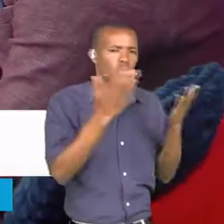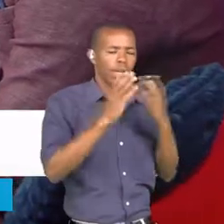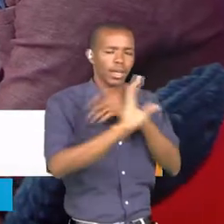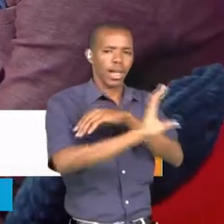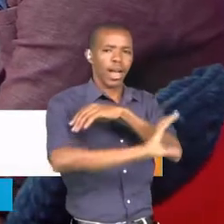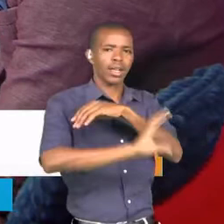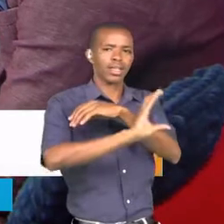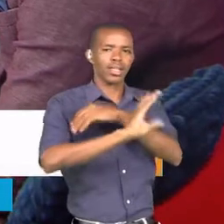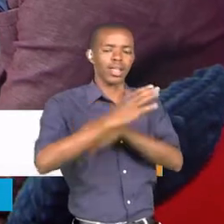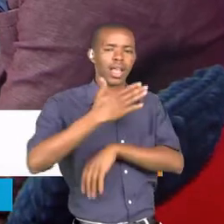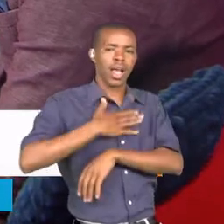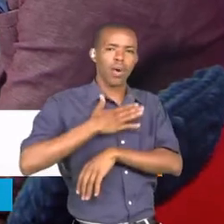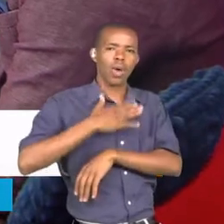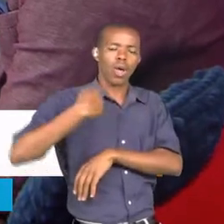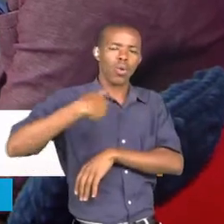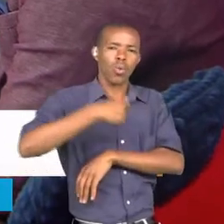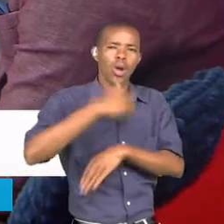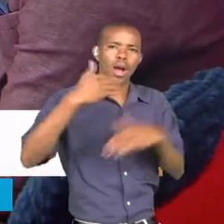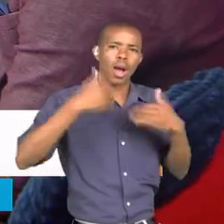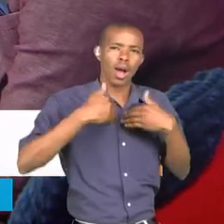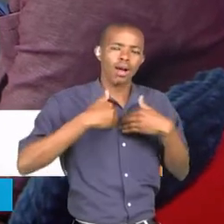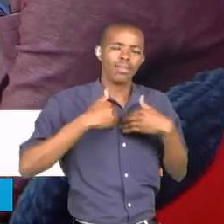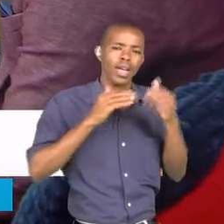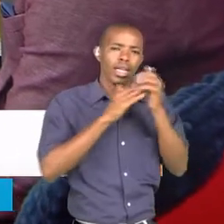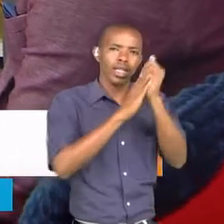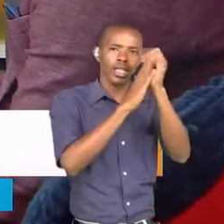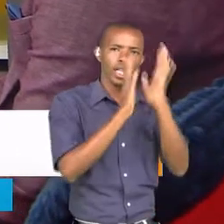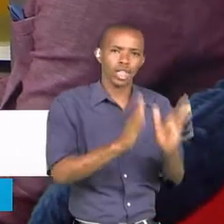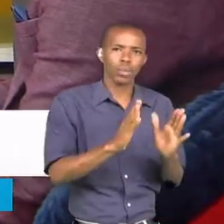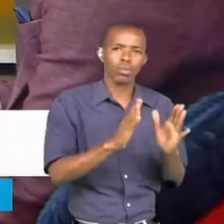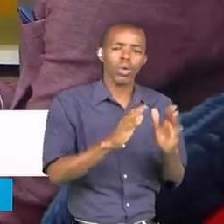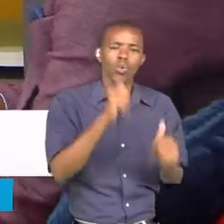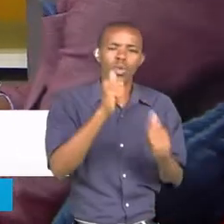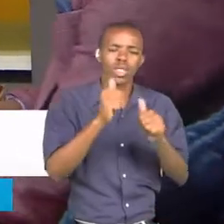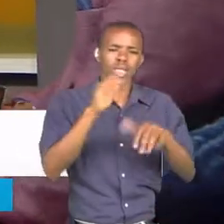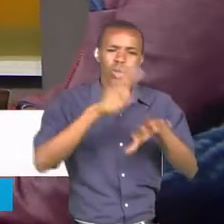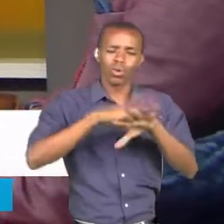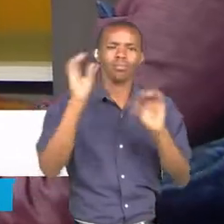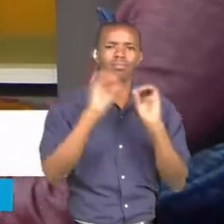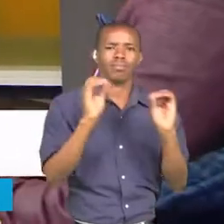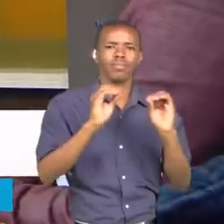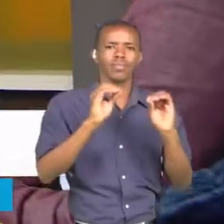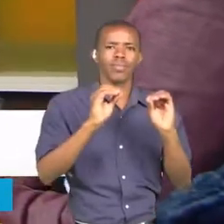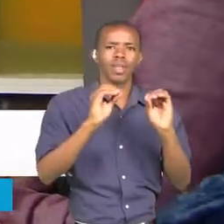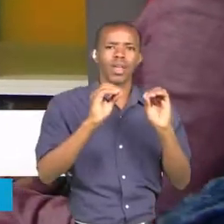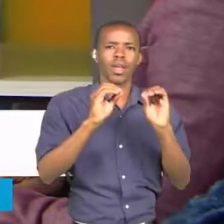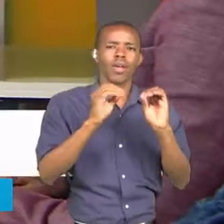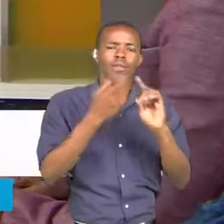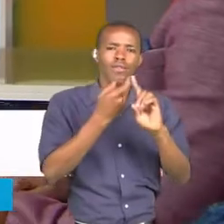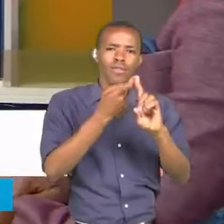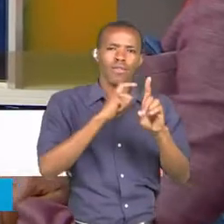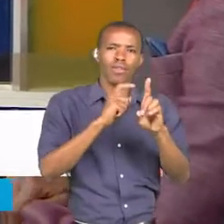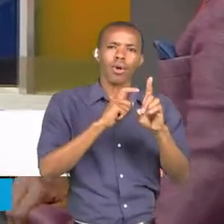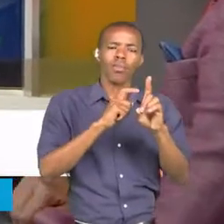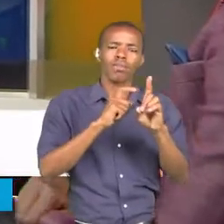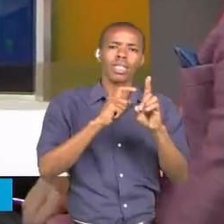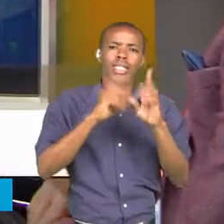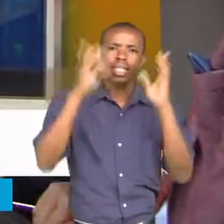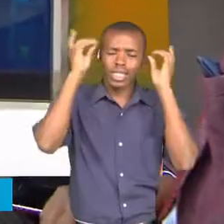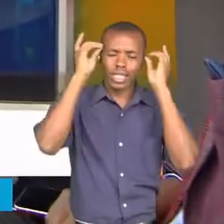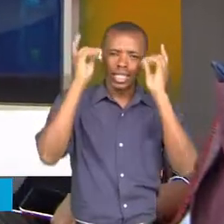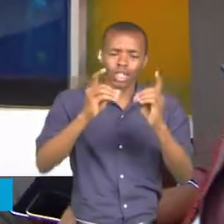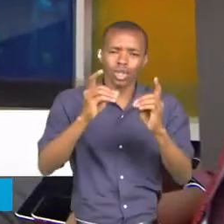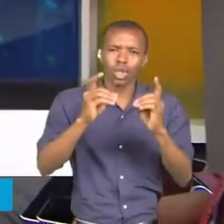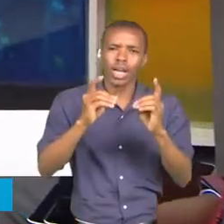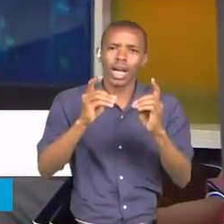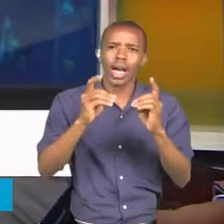country, we have a leadership that is immune from the decisions and the